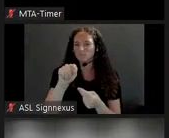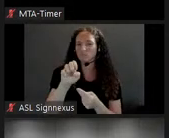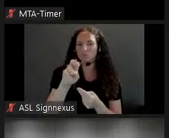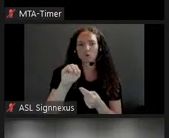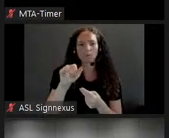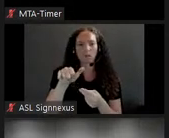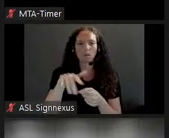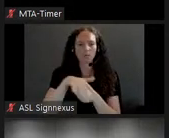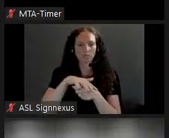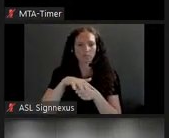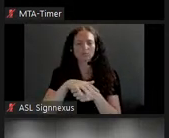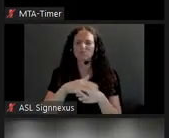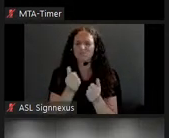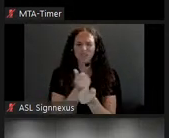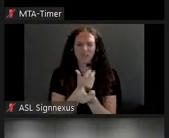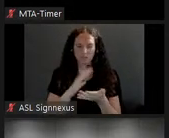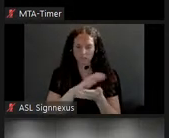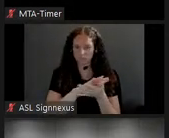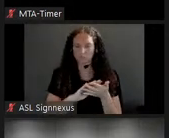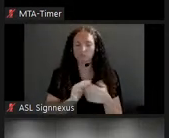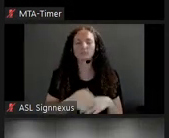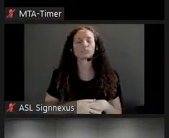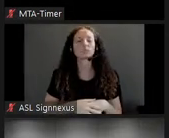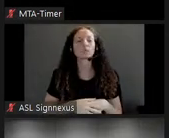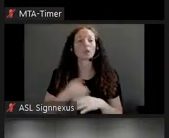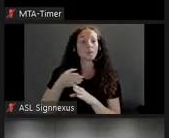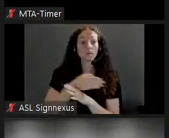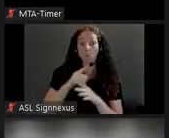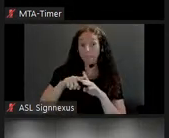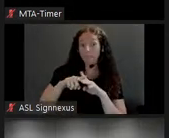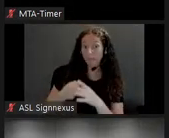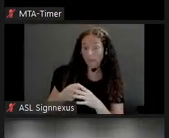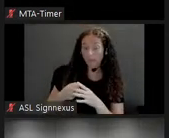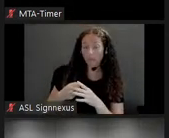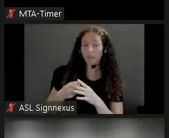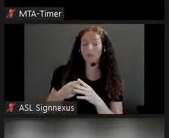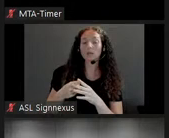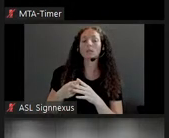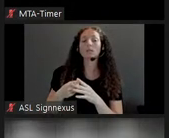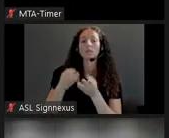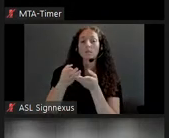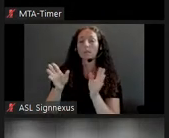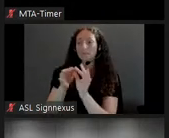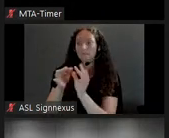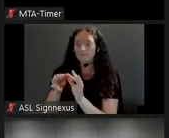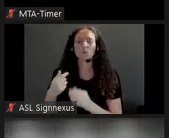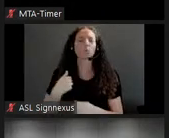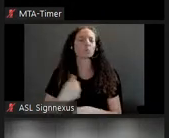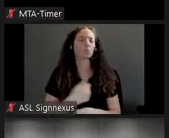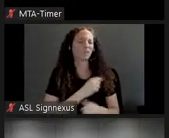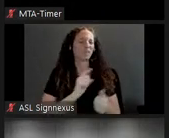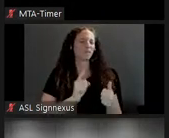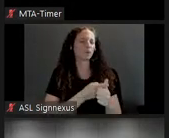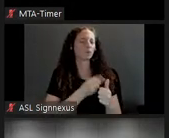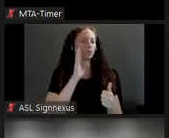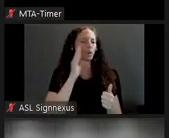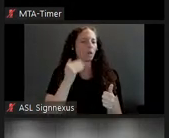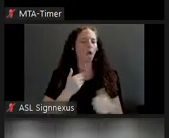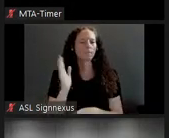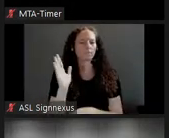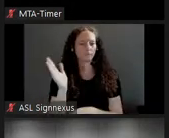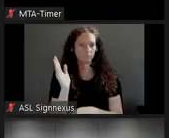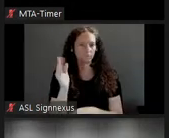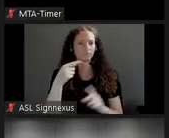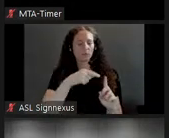regard. So before we begin that, I just wanted to let everyone know that we're going to have a few remarks from